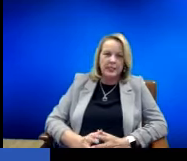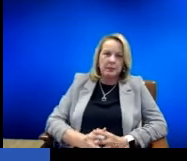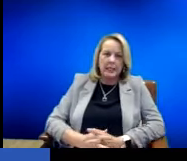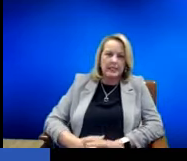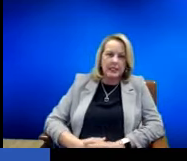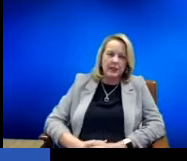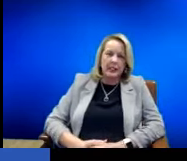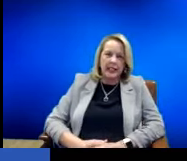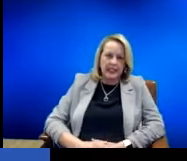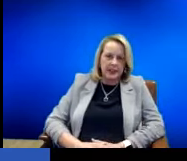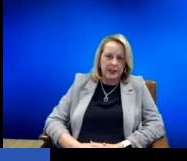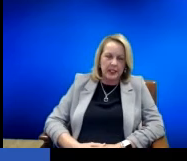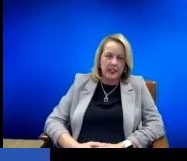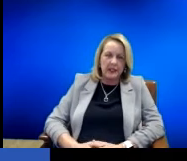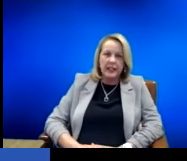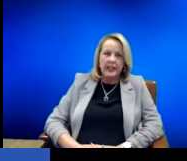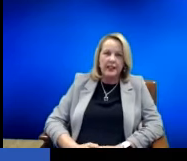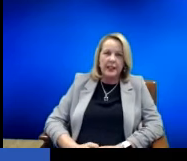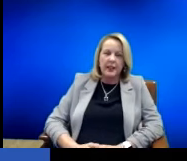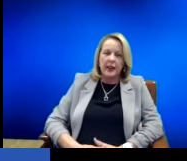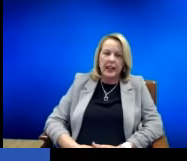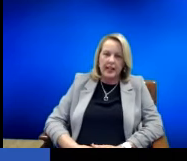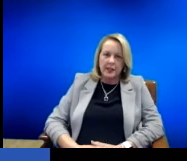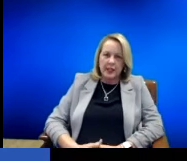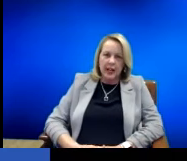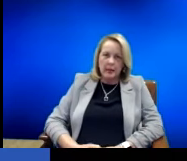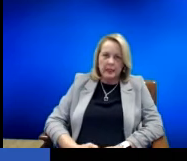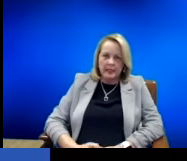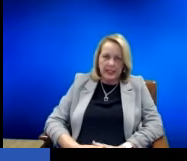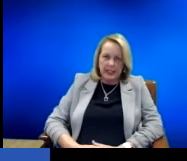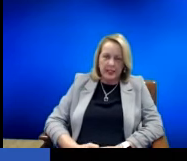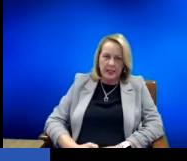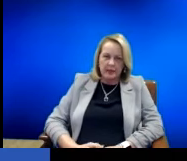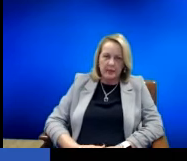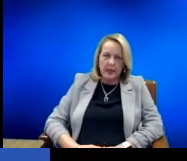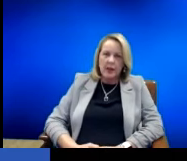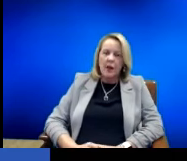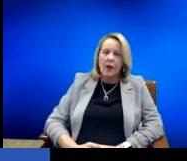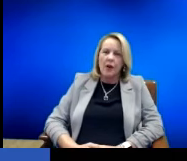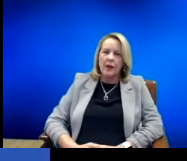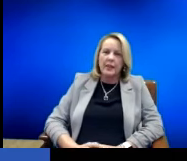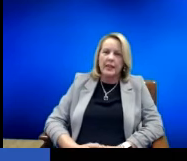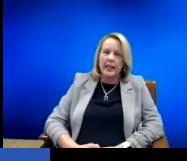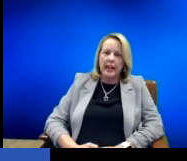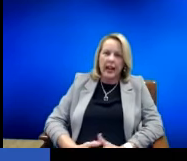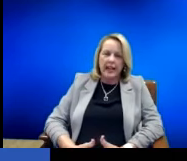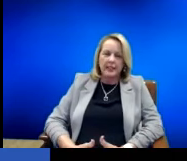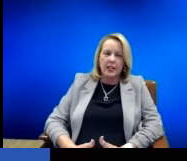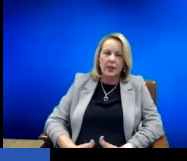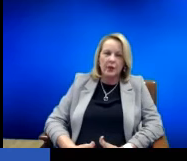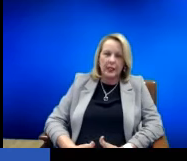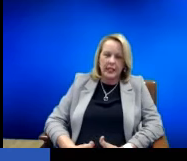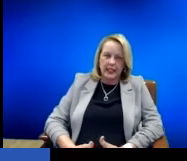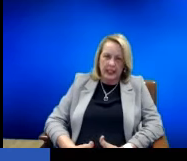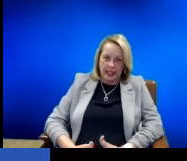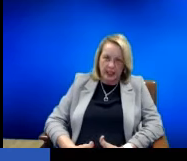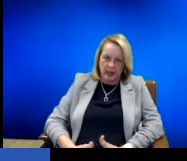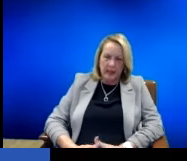limit is based on the lesser of their annual compensation or the